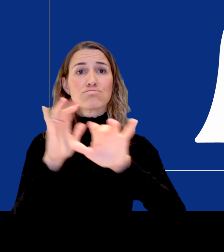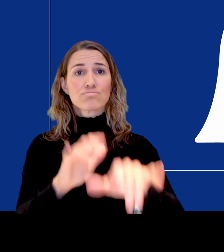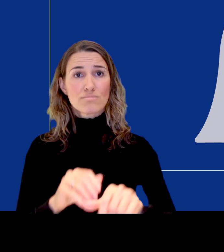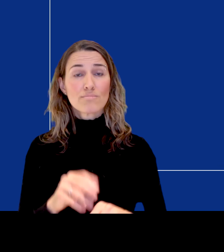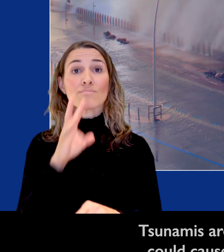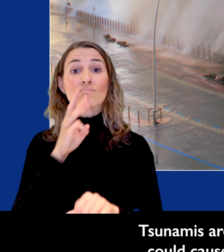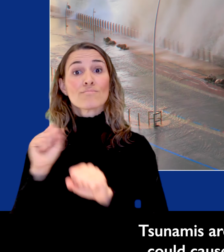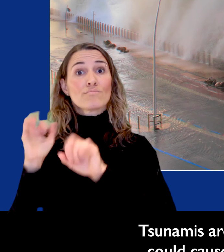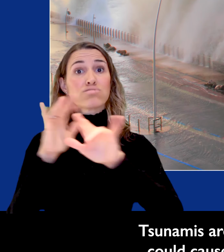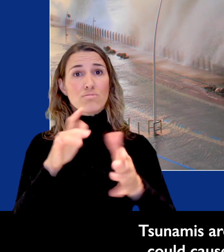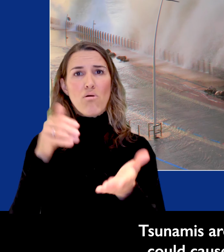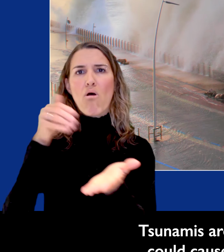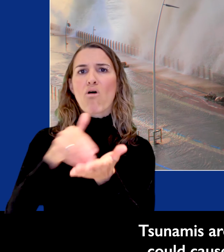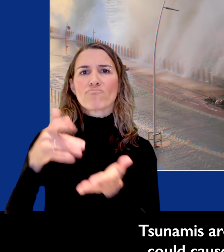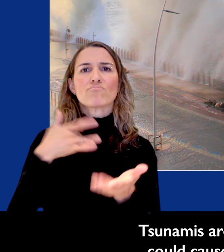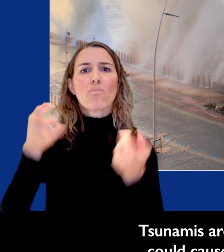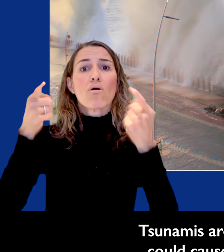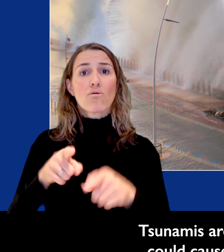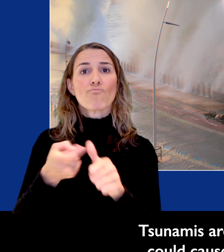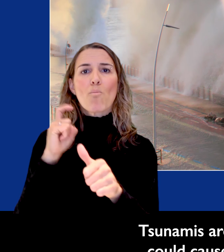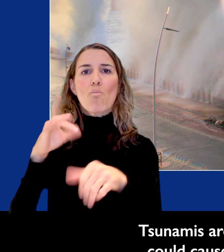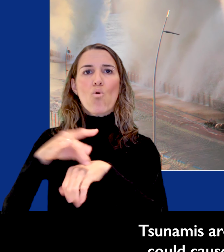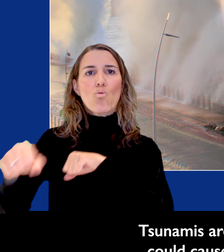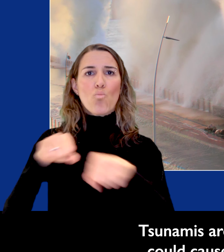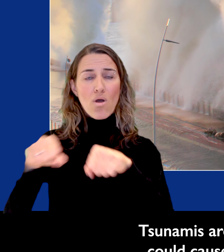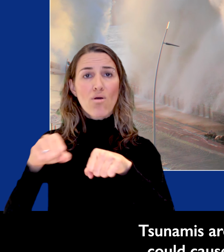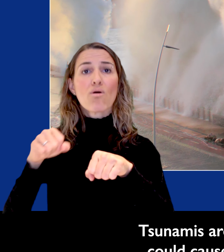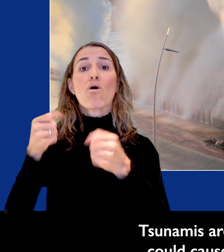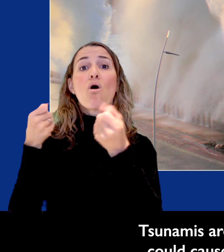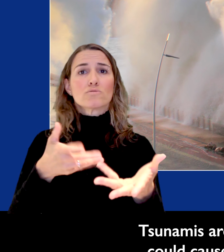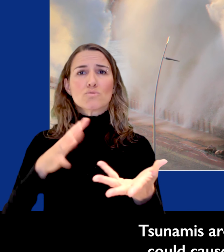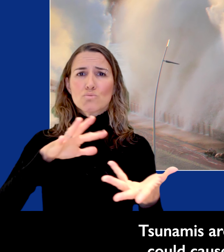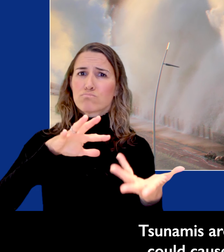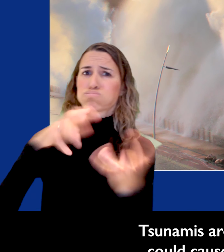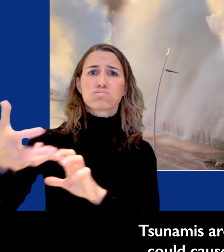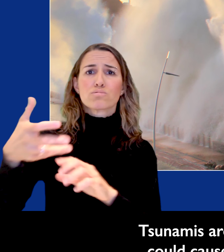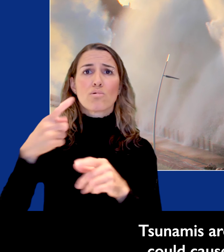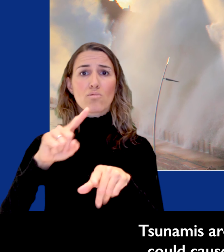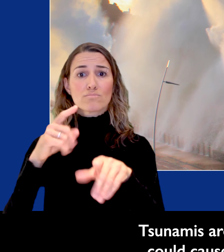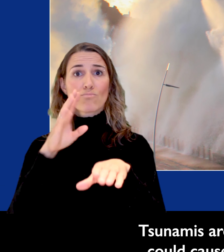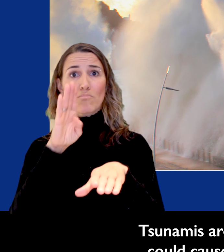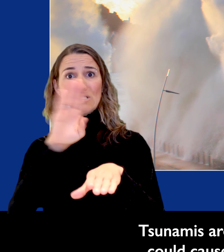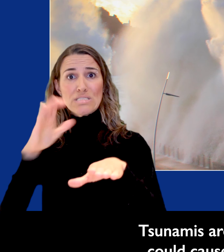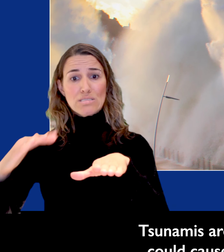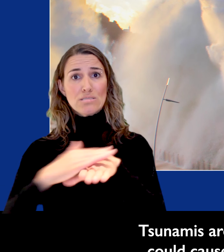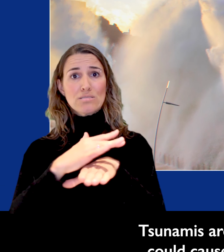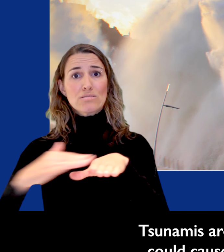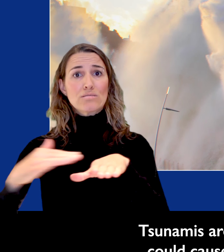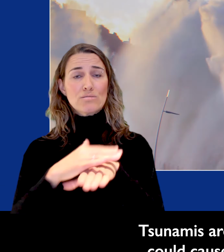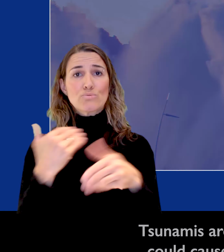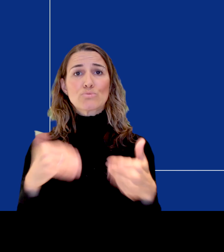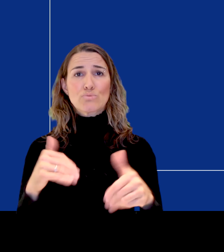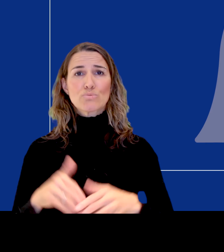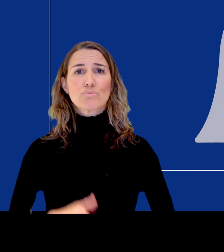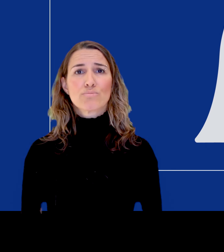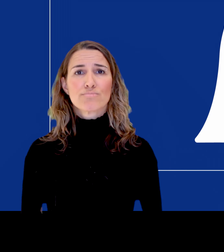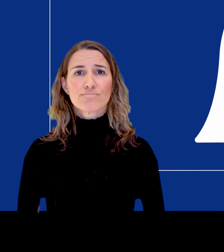Tsunamis. Tsunamis are often the result of earthquakes and could cause devastation along the coast of